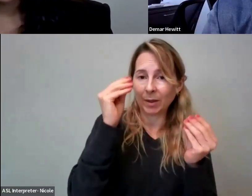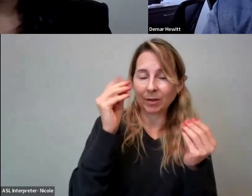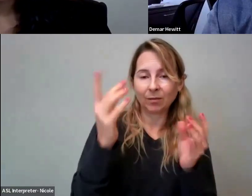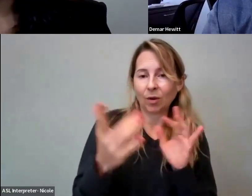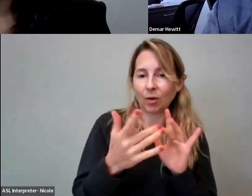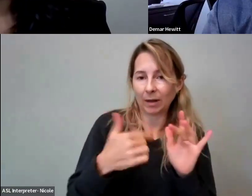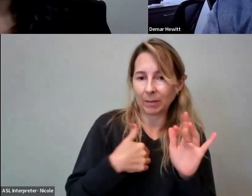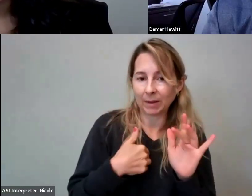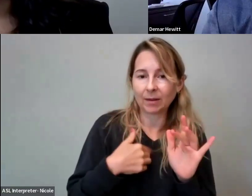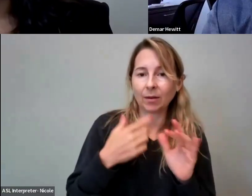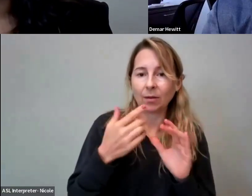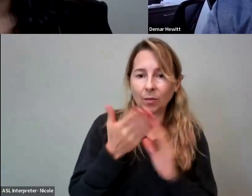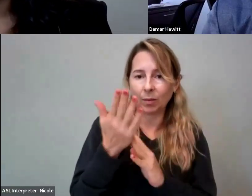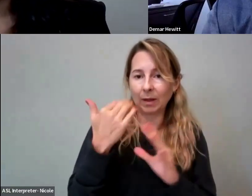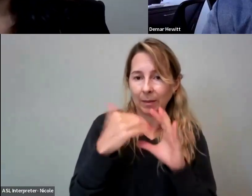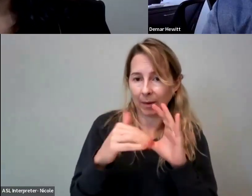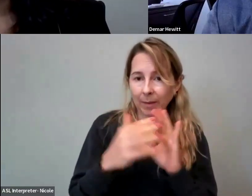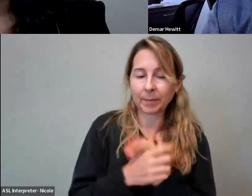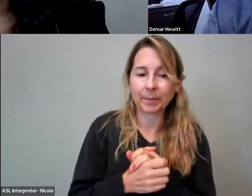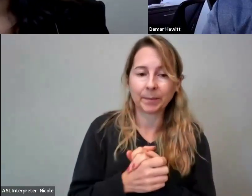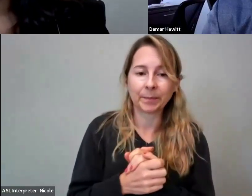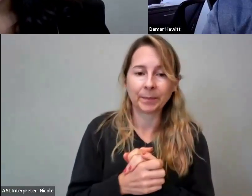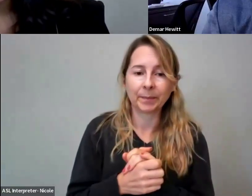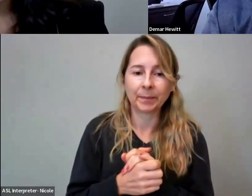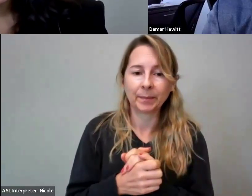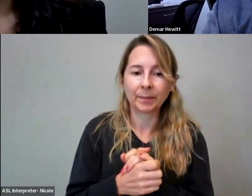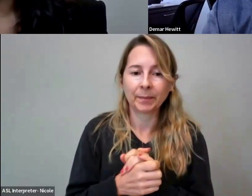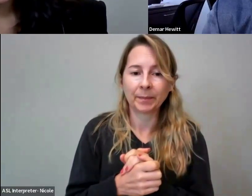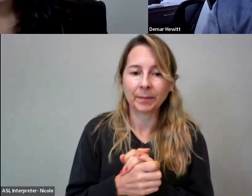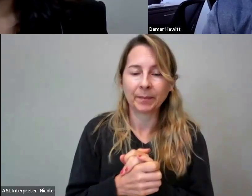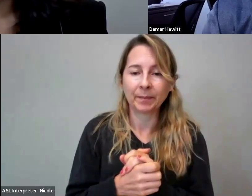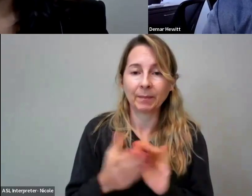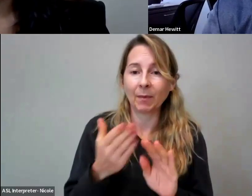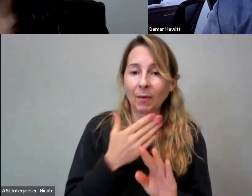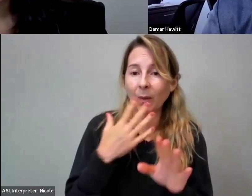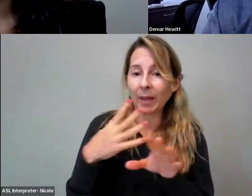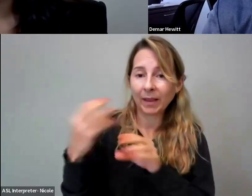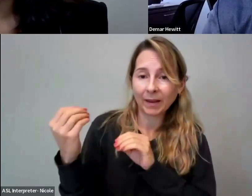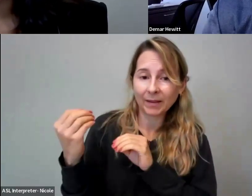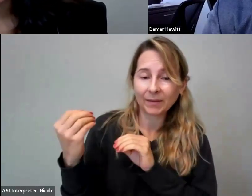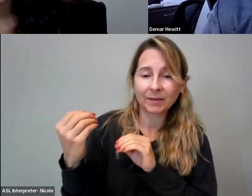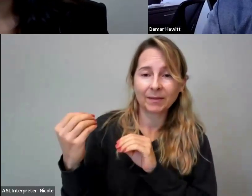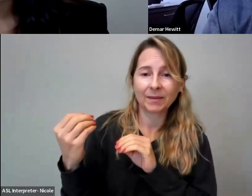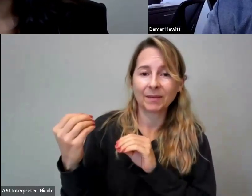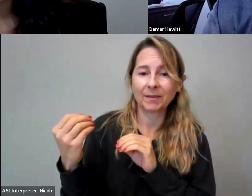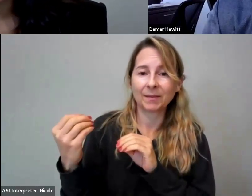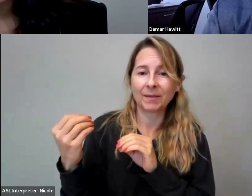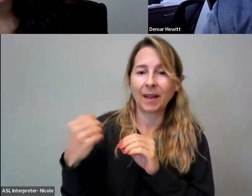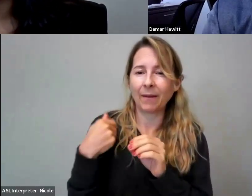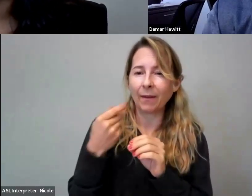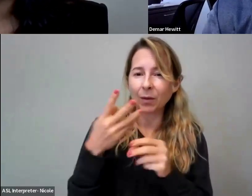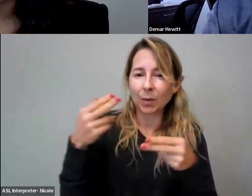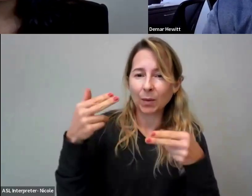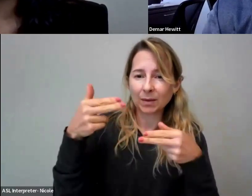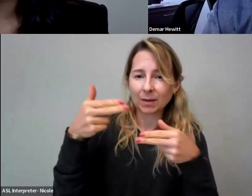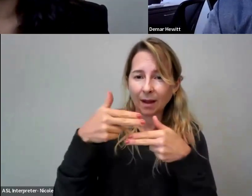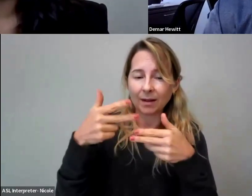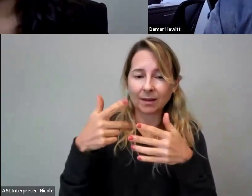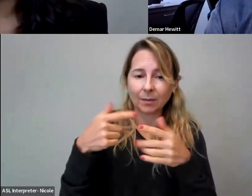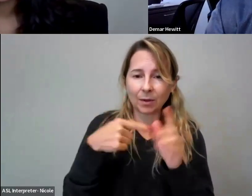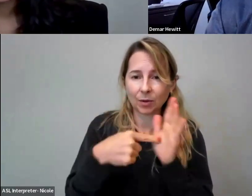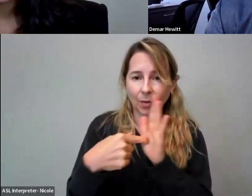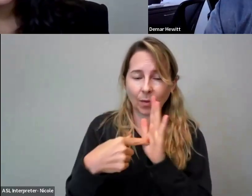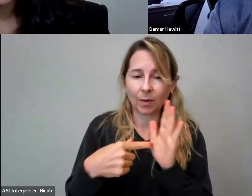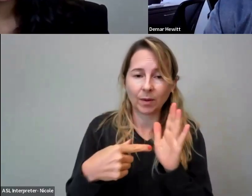our email address. So before we, end off, I do have some slides that I want to share. But before I do